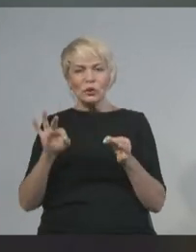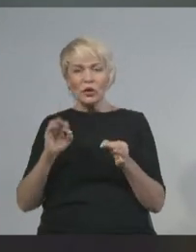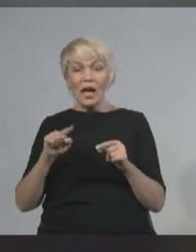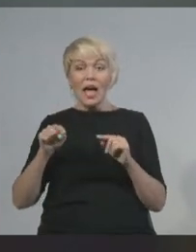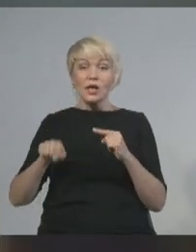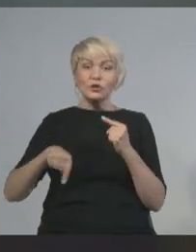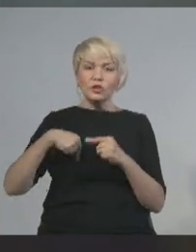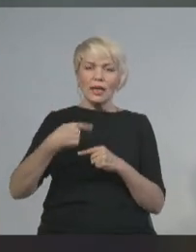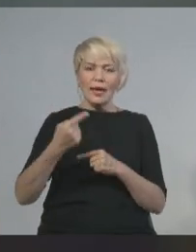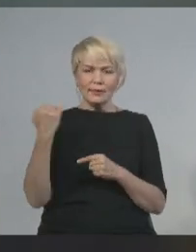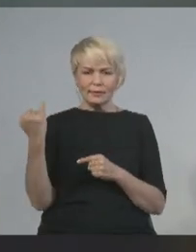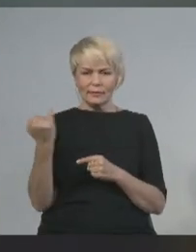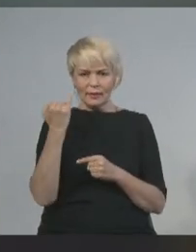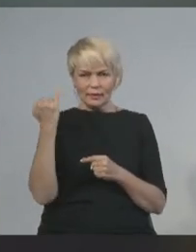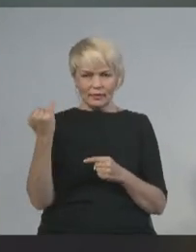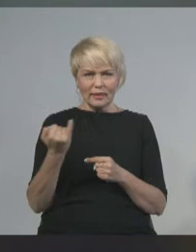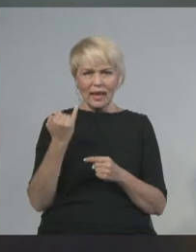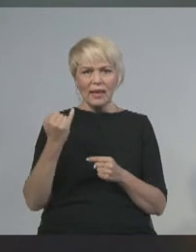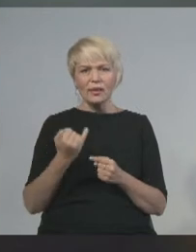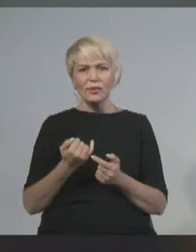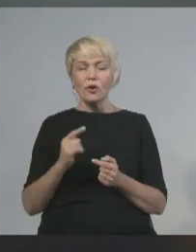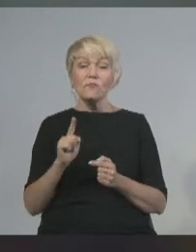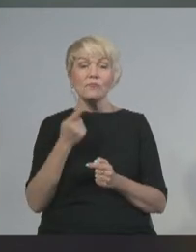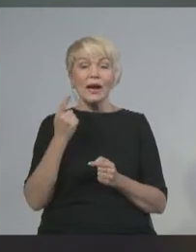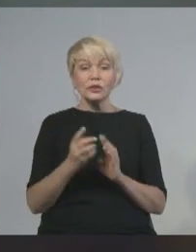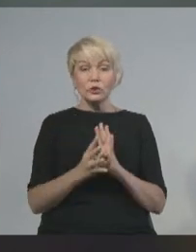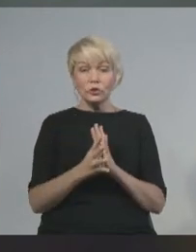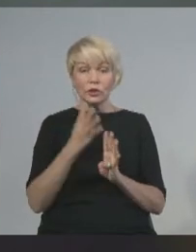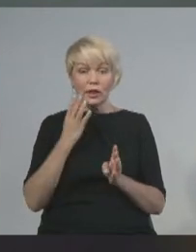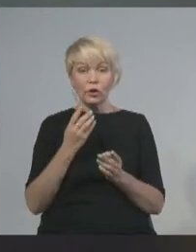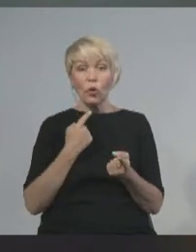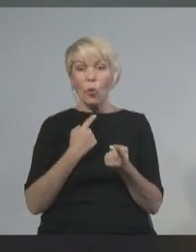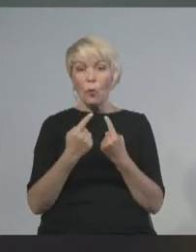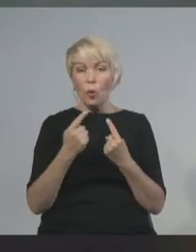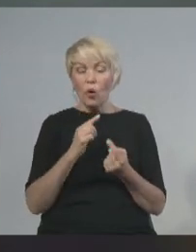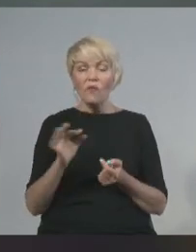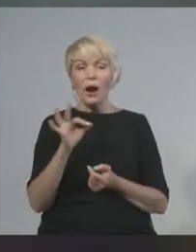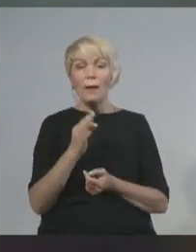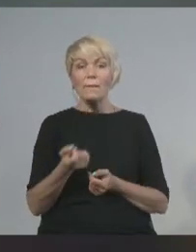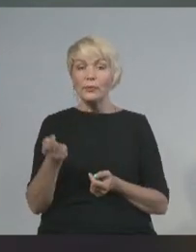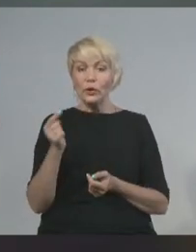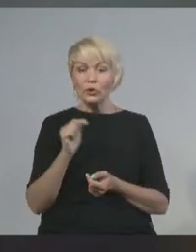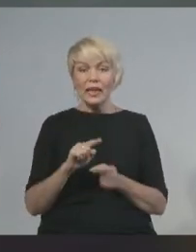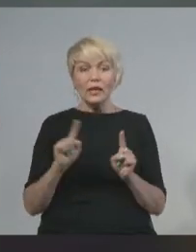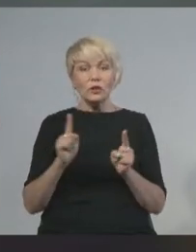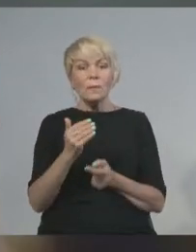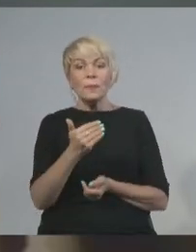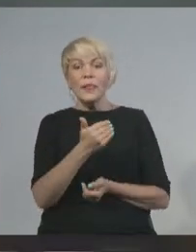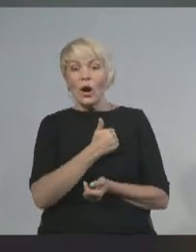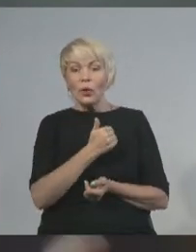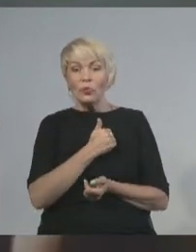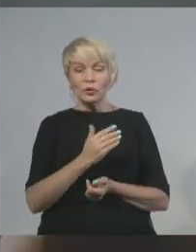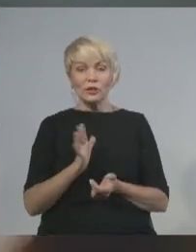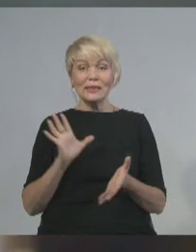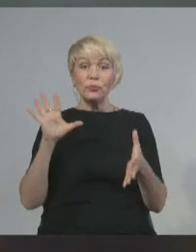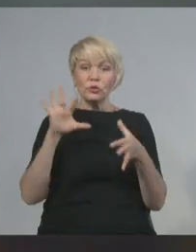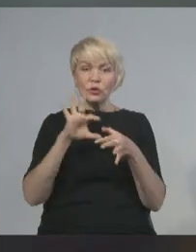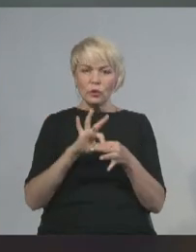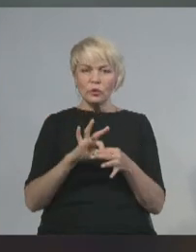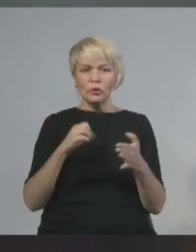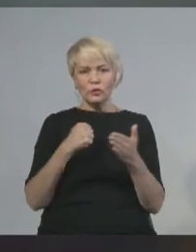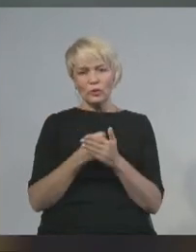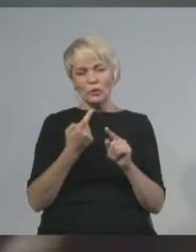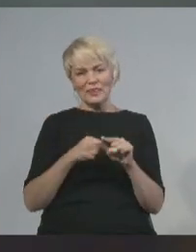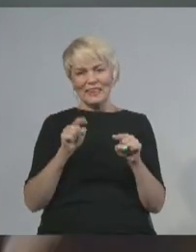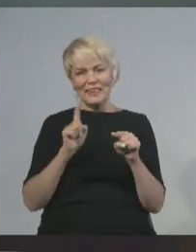would like to associate yourself with because of their idea like the ukrainians it's about willingness to be